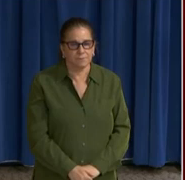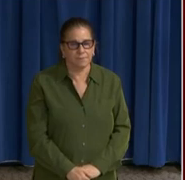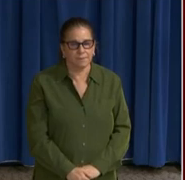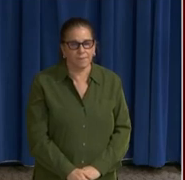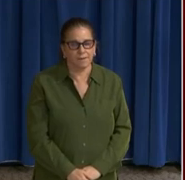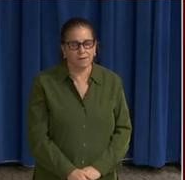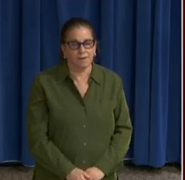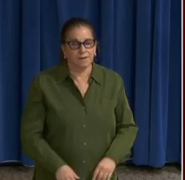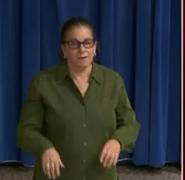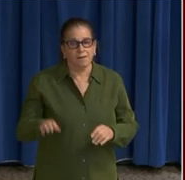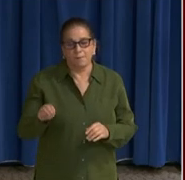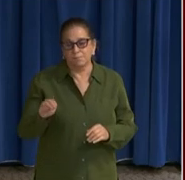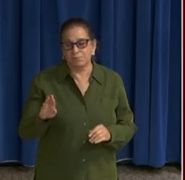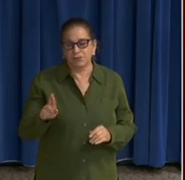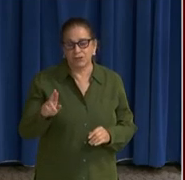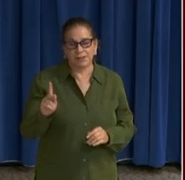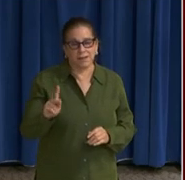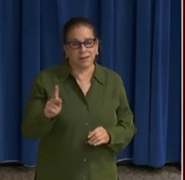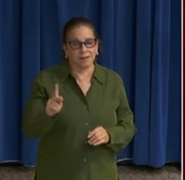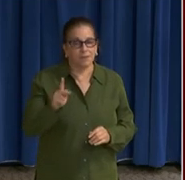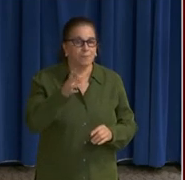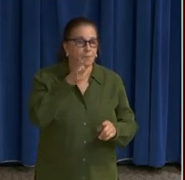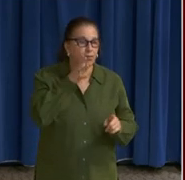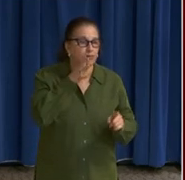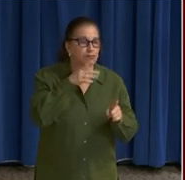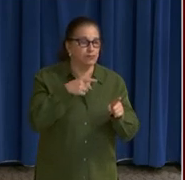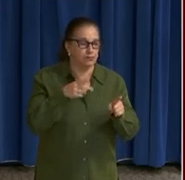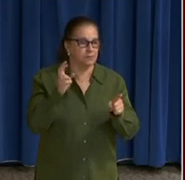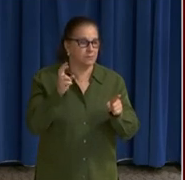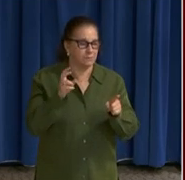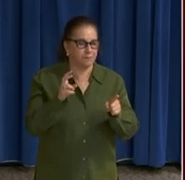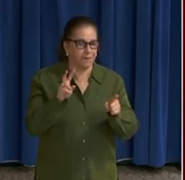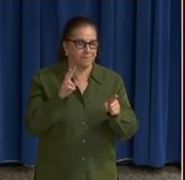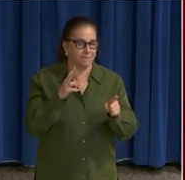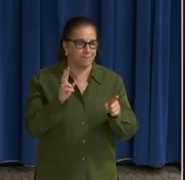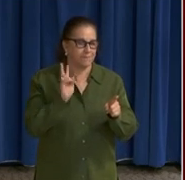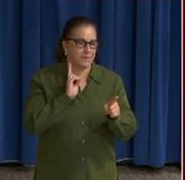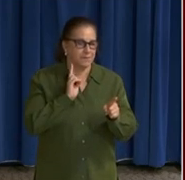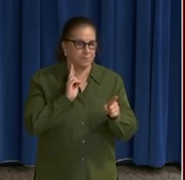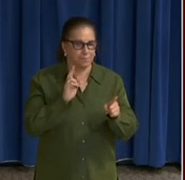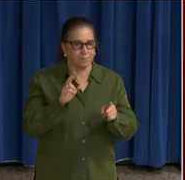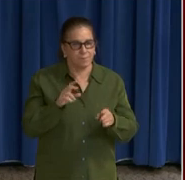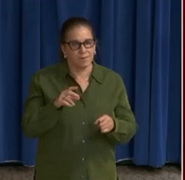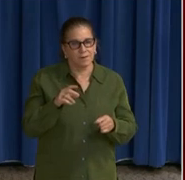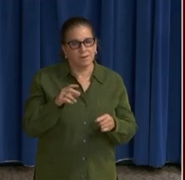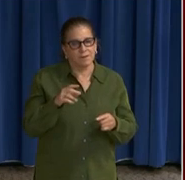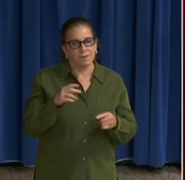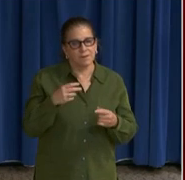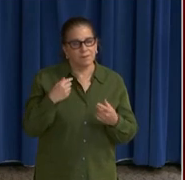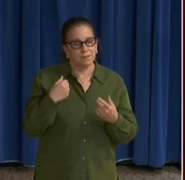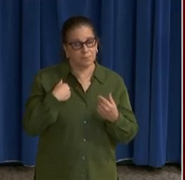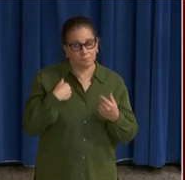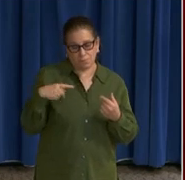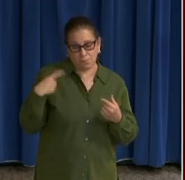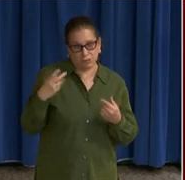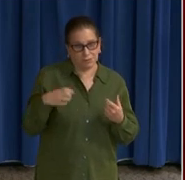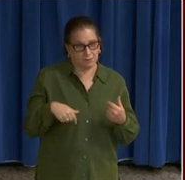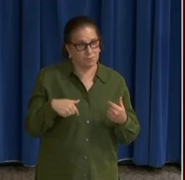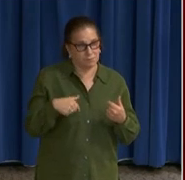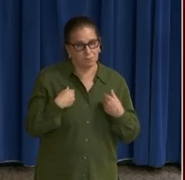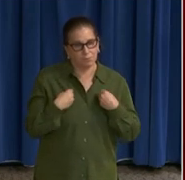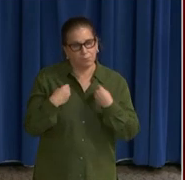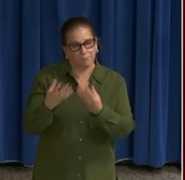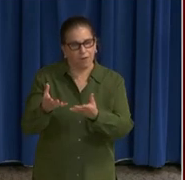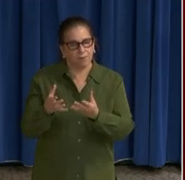counseling support as well as the ability to view the footage today